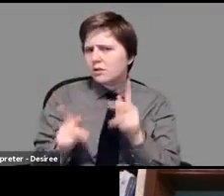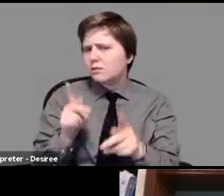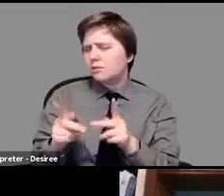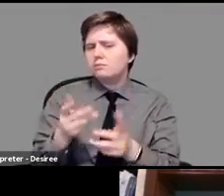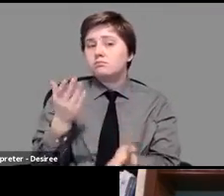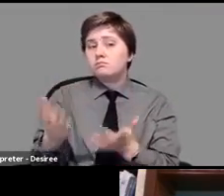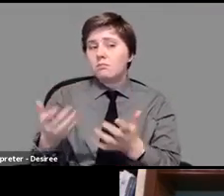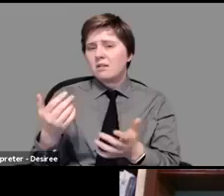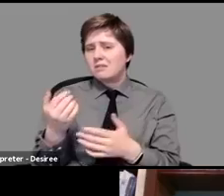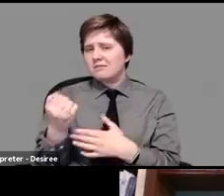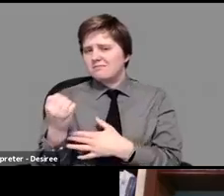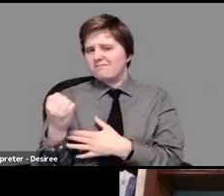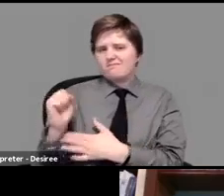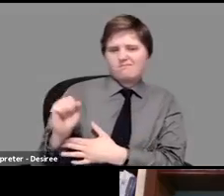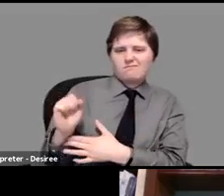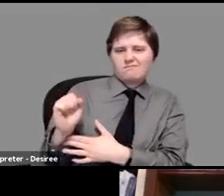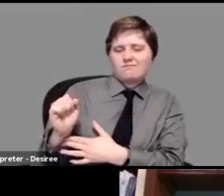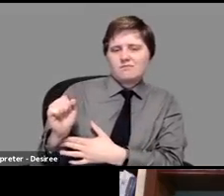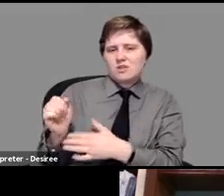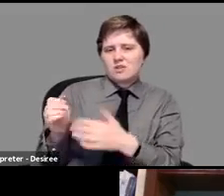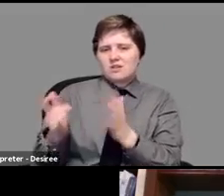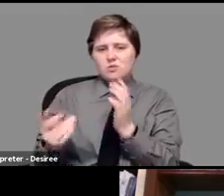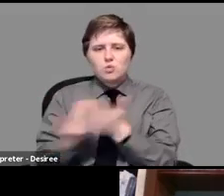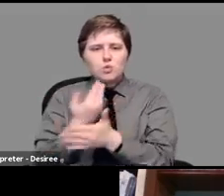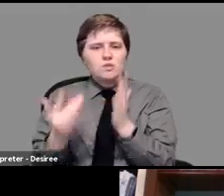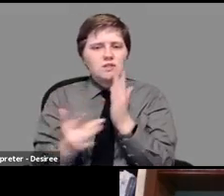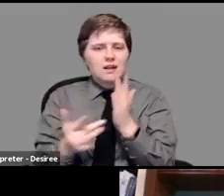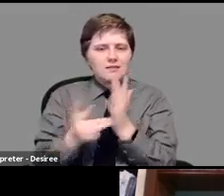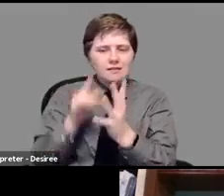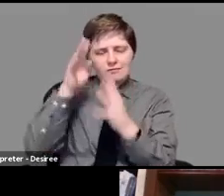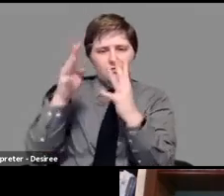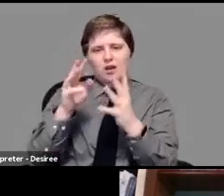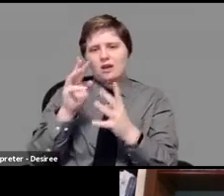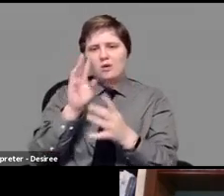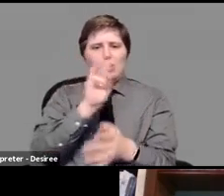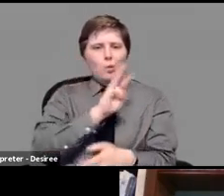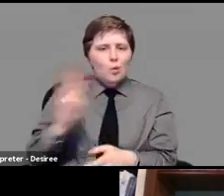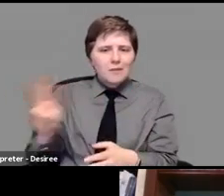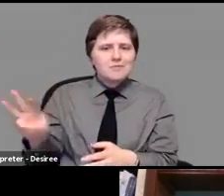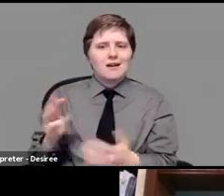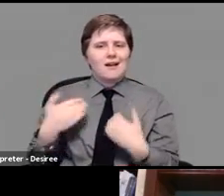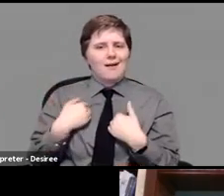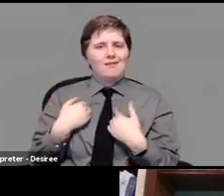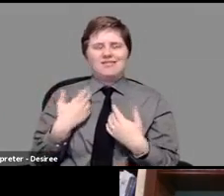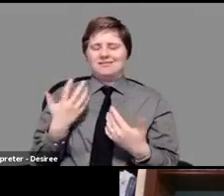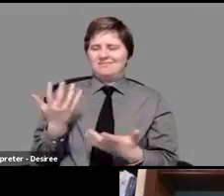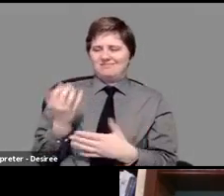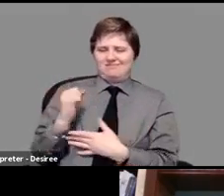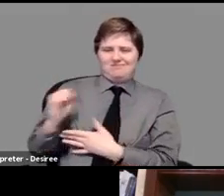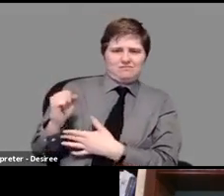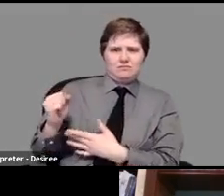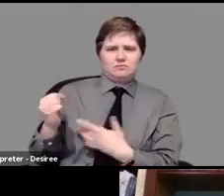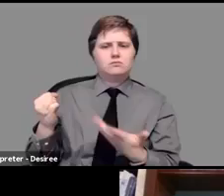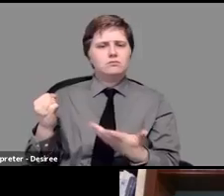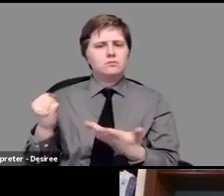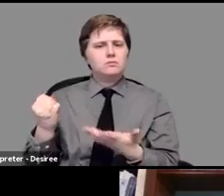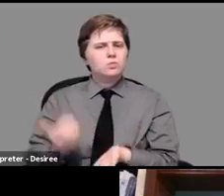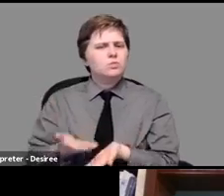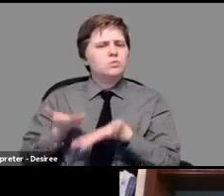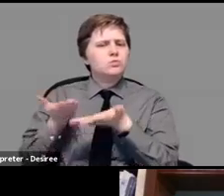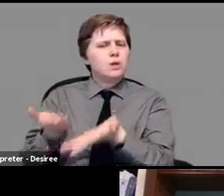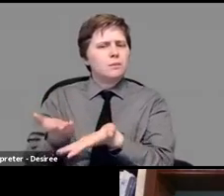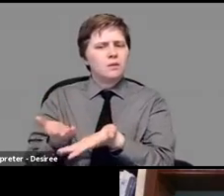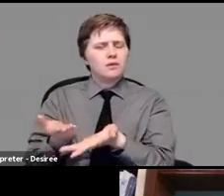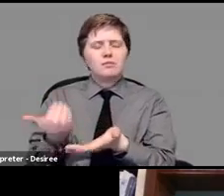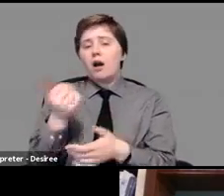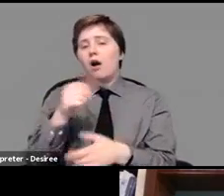may have resisted innovation and technology and web presences and et cetera? What do you recommend, and anybody